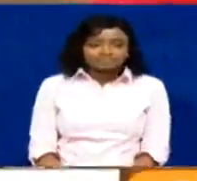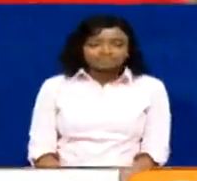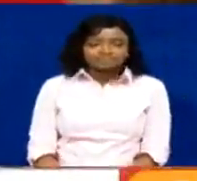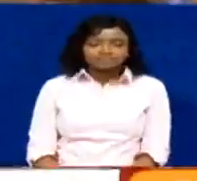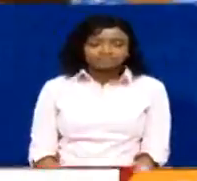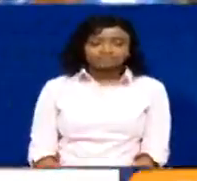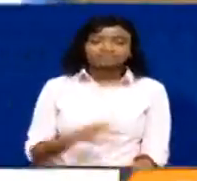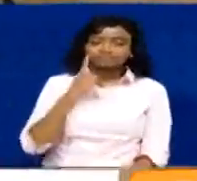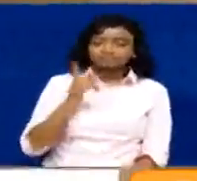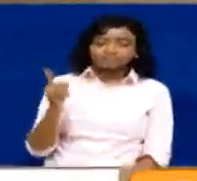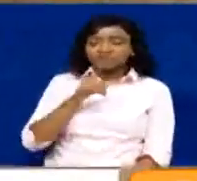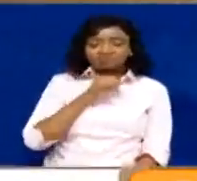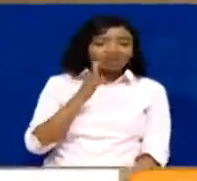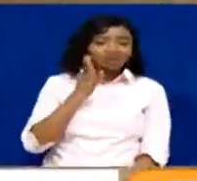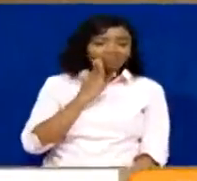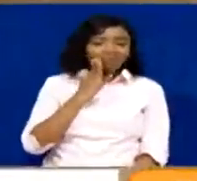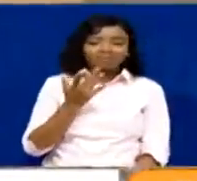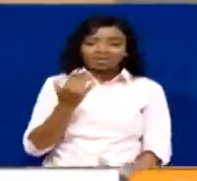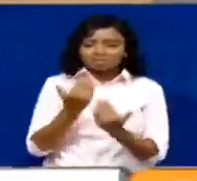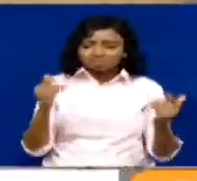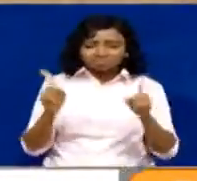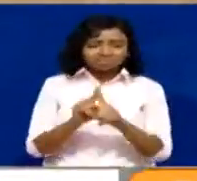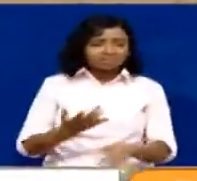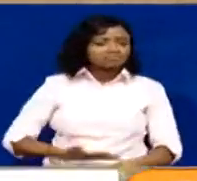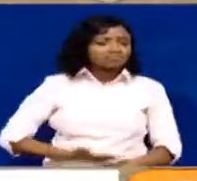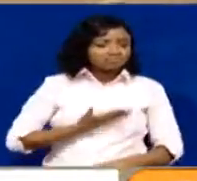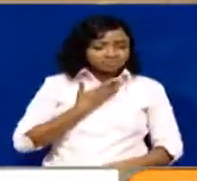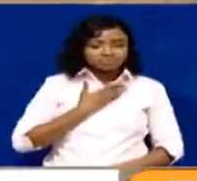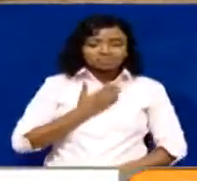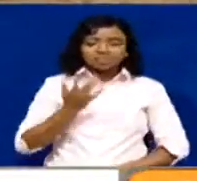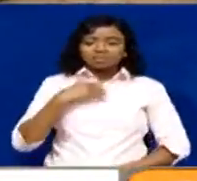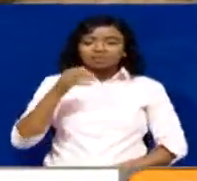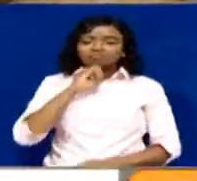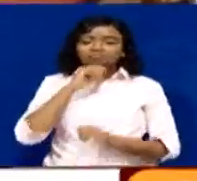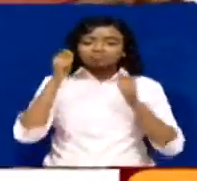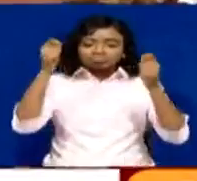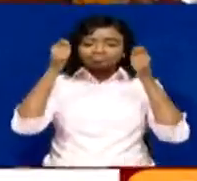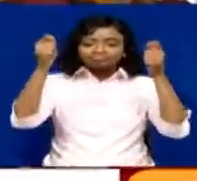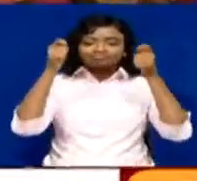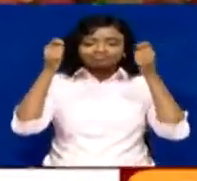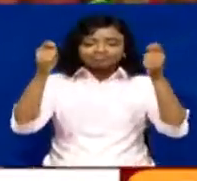Visibly angry parents and their children making their case known outside Murang'a Road Primary School in Ngara.